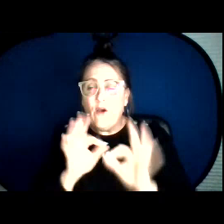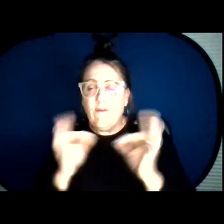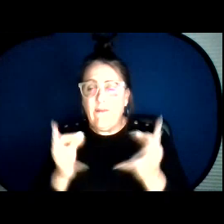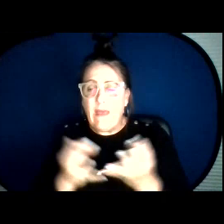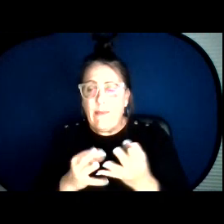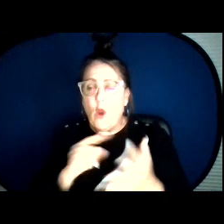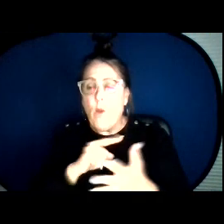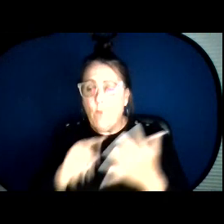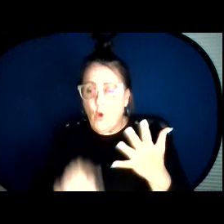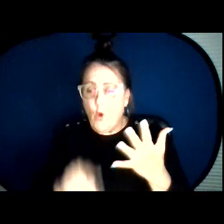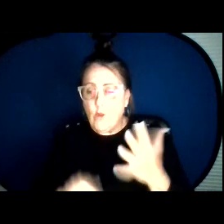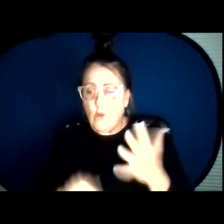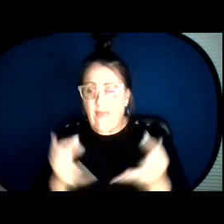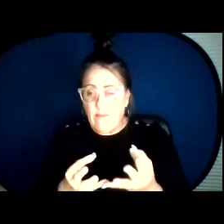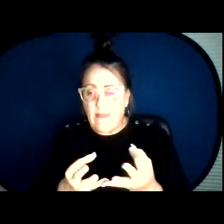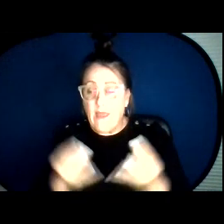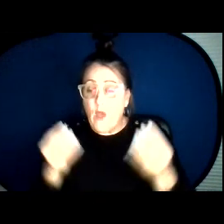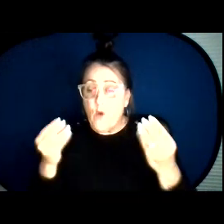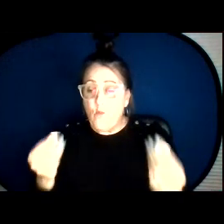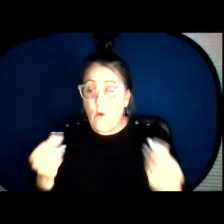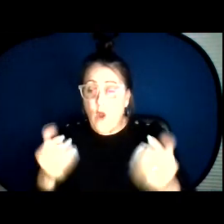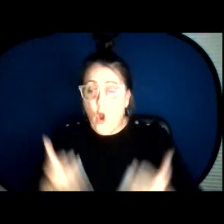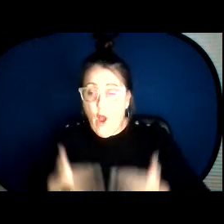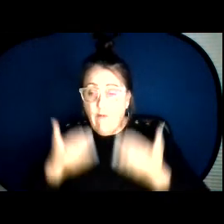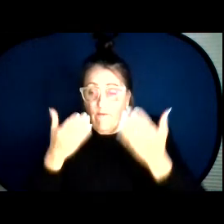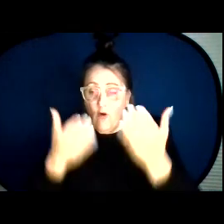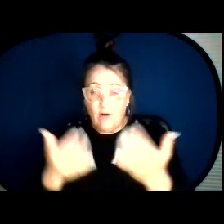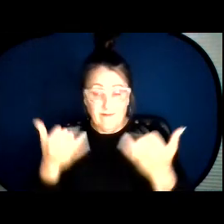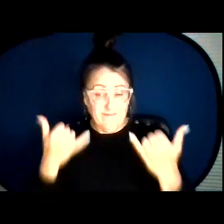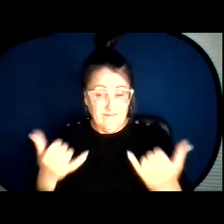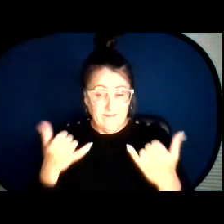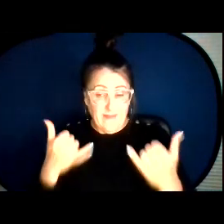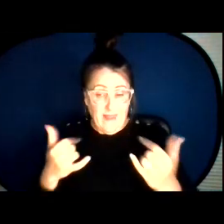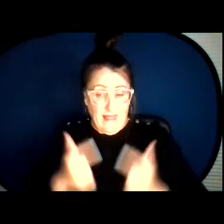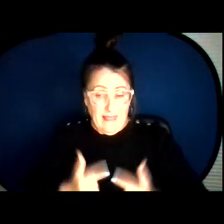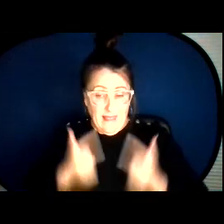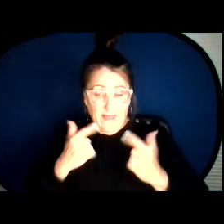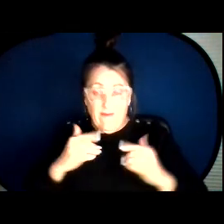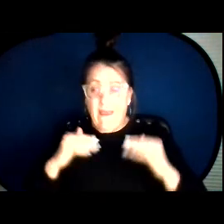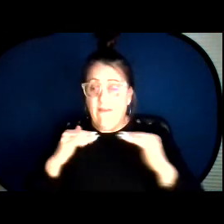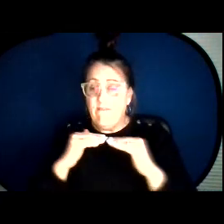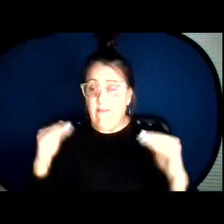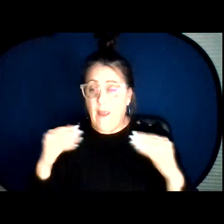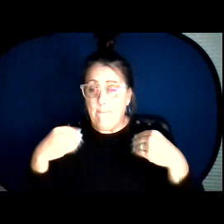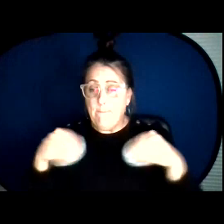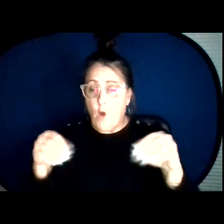residence, and these properties are offered to current tenants at fair market value. Next slide.